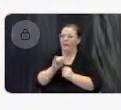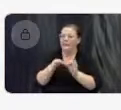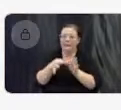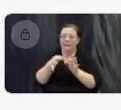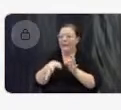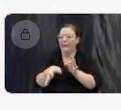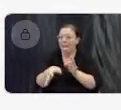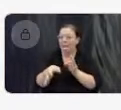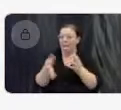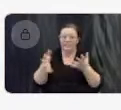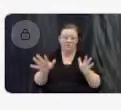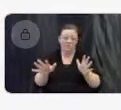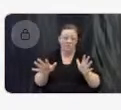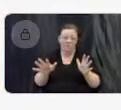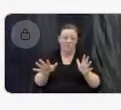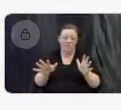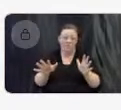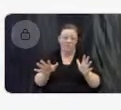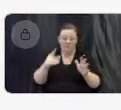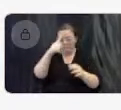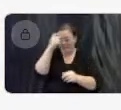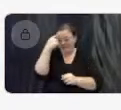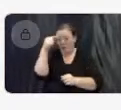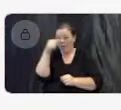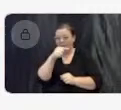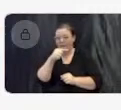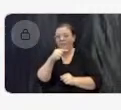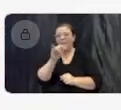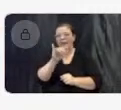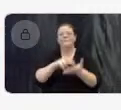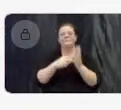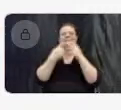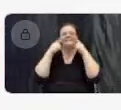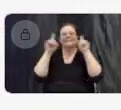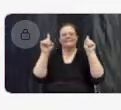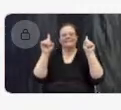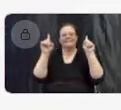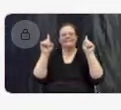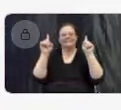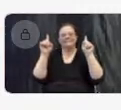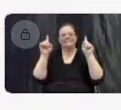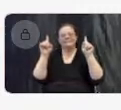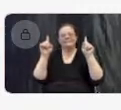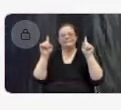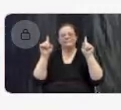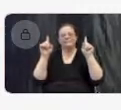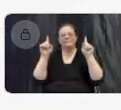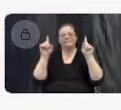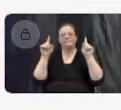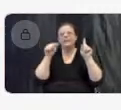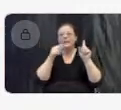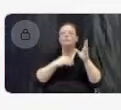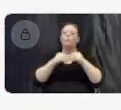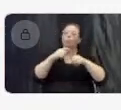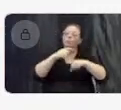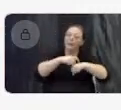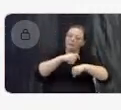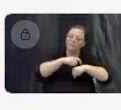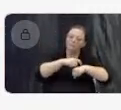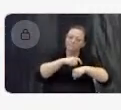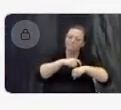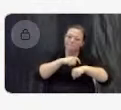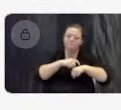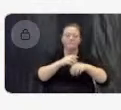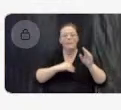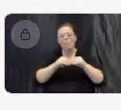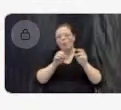delayed. Because to him, that's success. He gets more time,